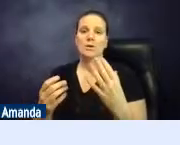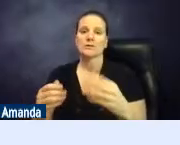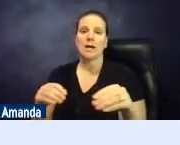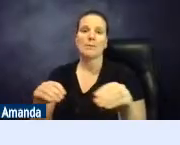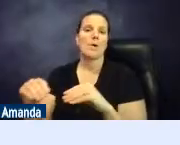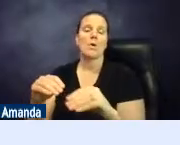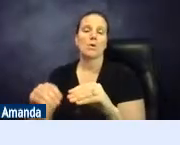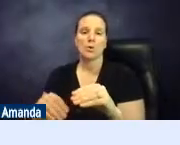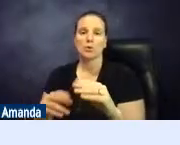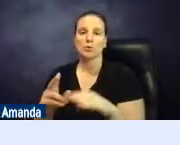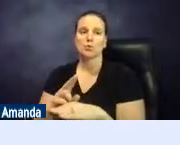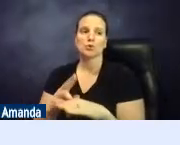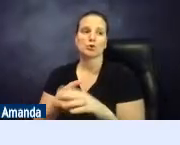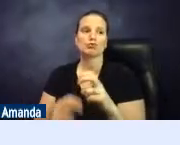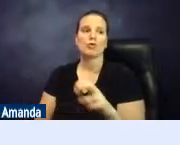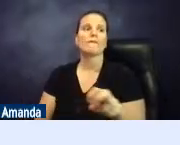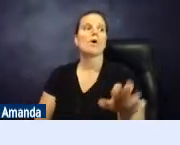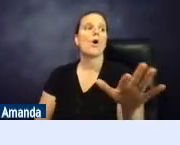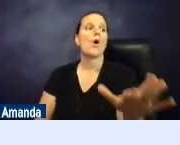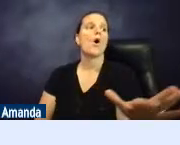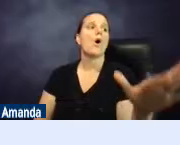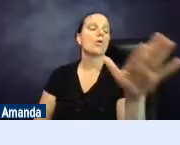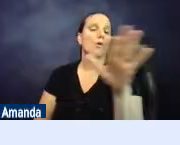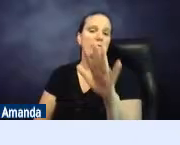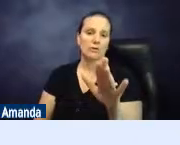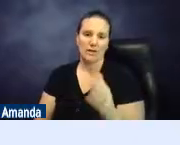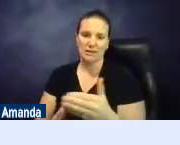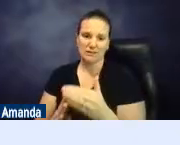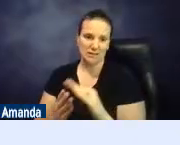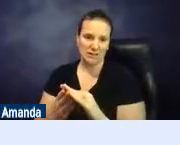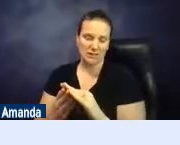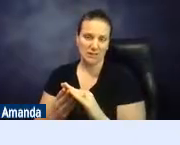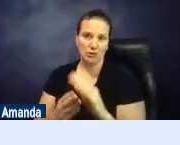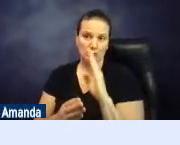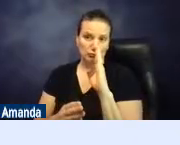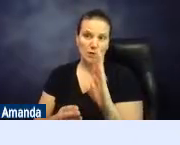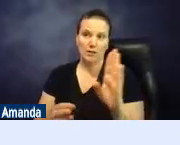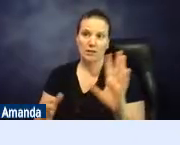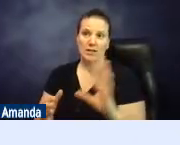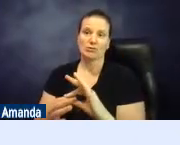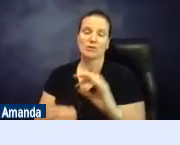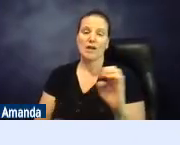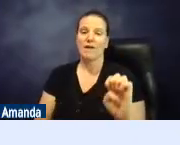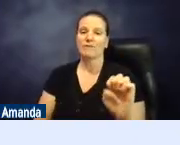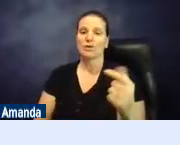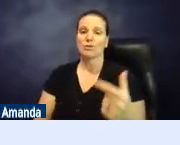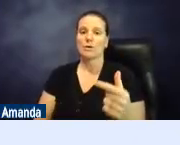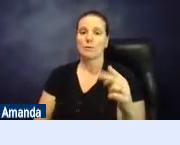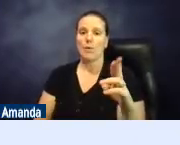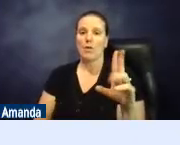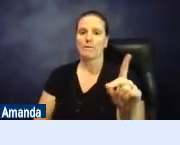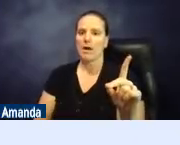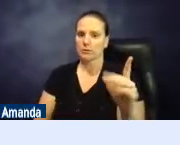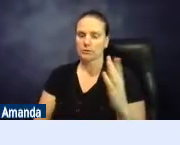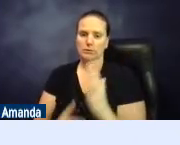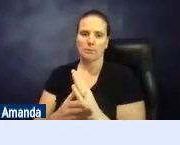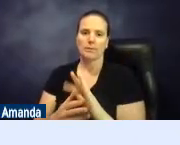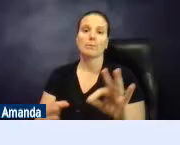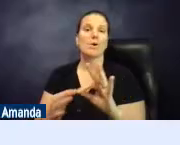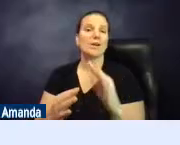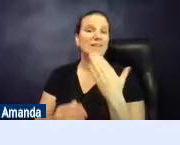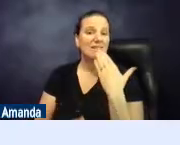multimodal users traveling to all areas of our city. A direct connection to the Evergreen Boulevard stop is very important. Thank you.